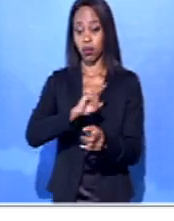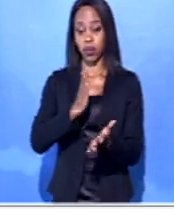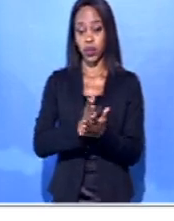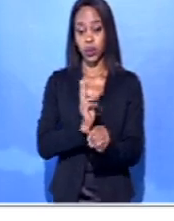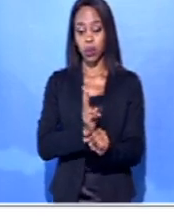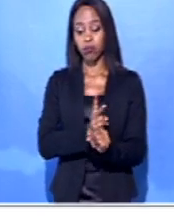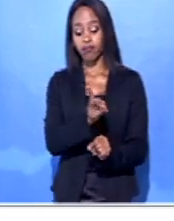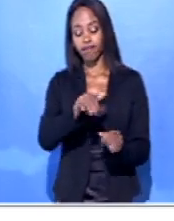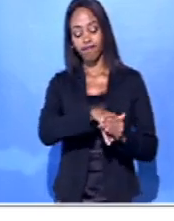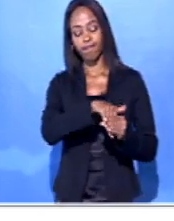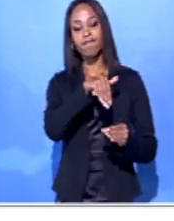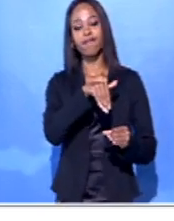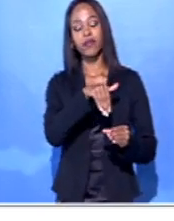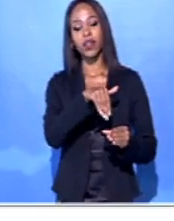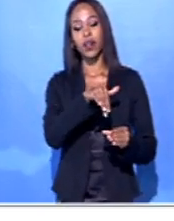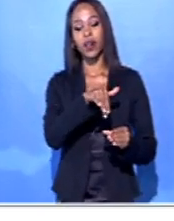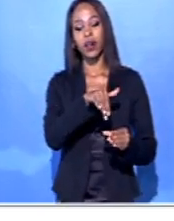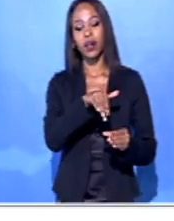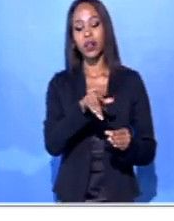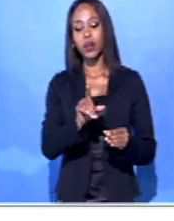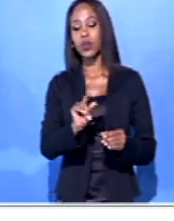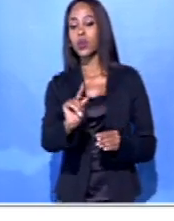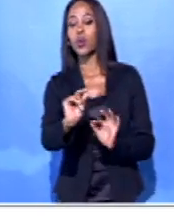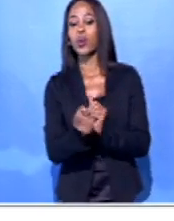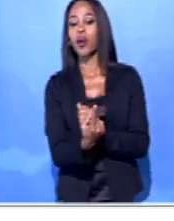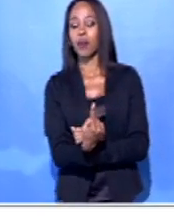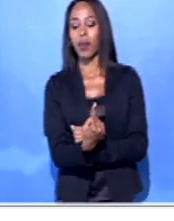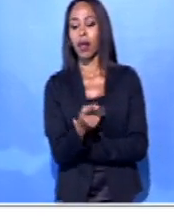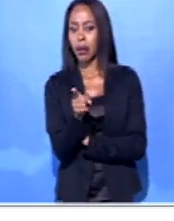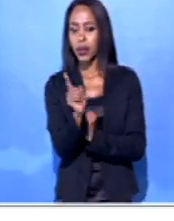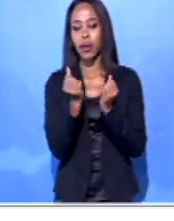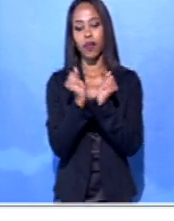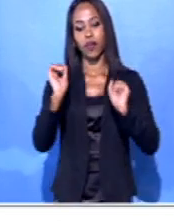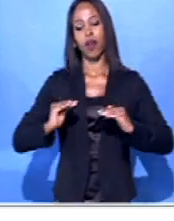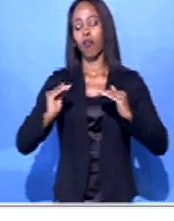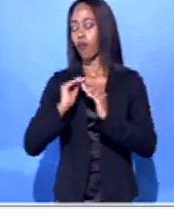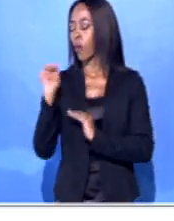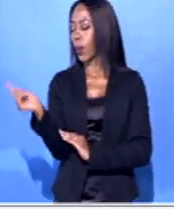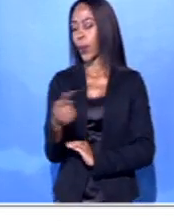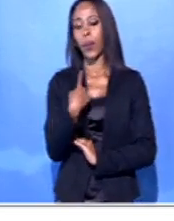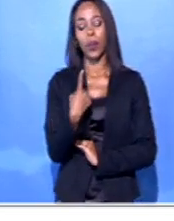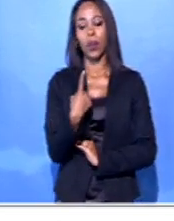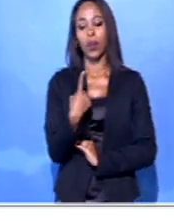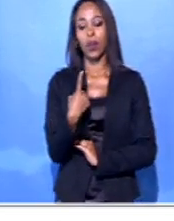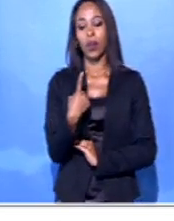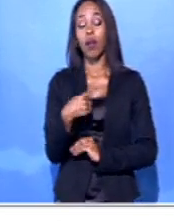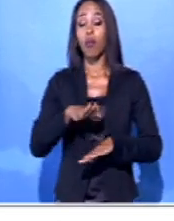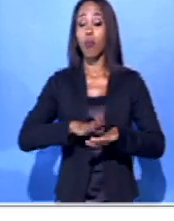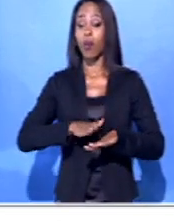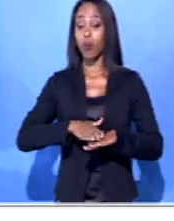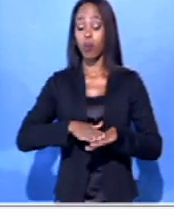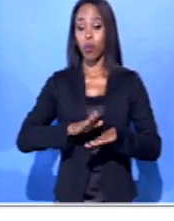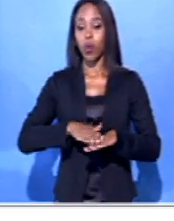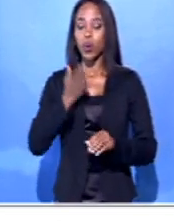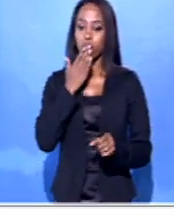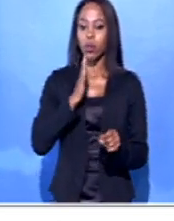that the elections that are forthcoming are free and fair to everybody. Further,